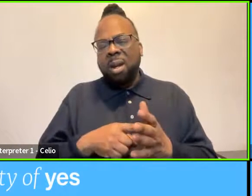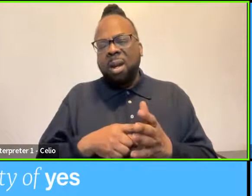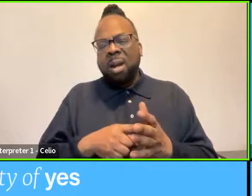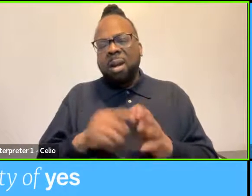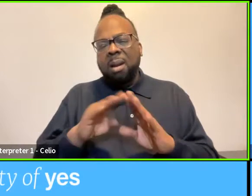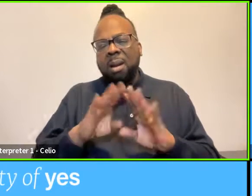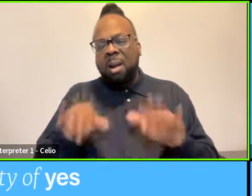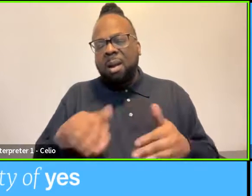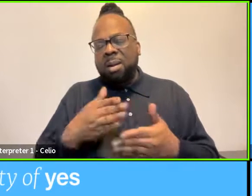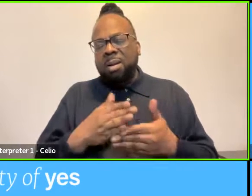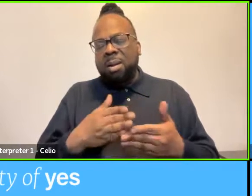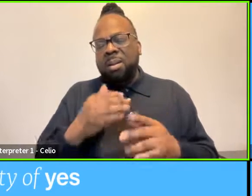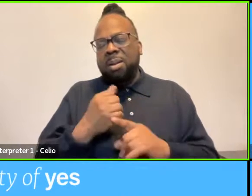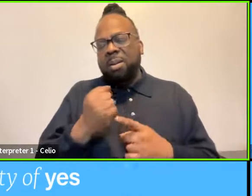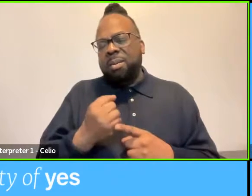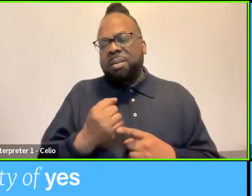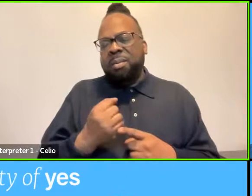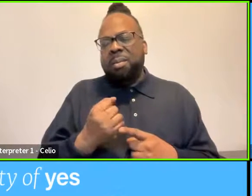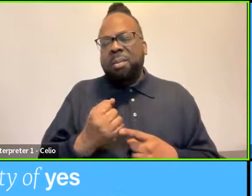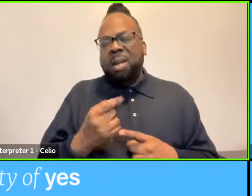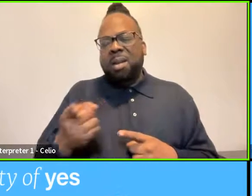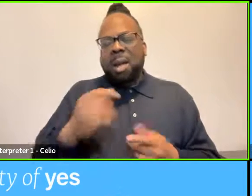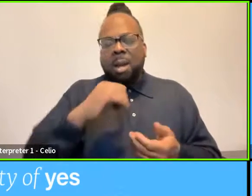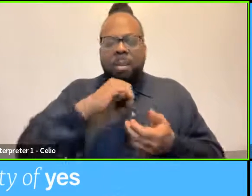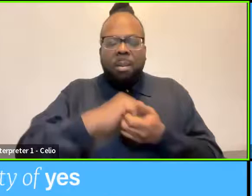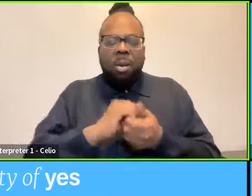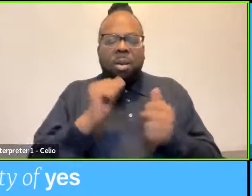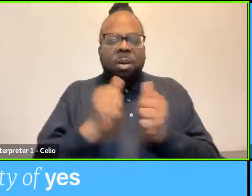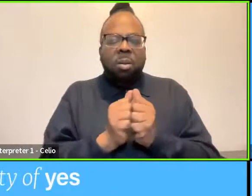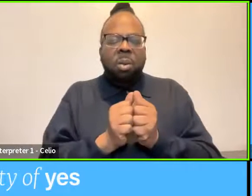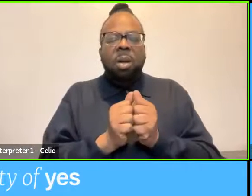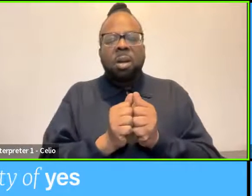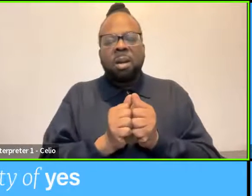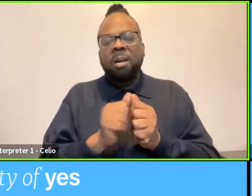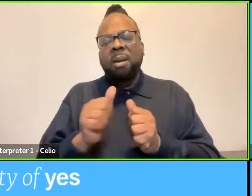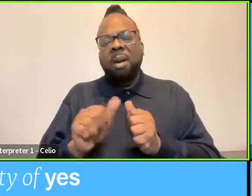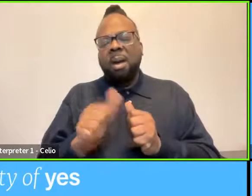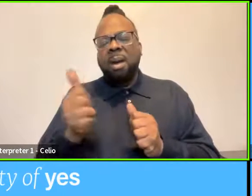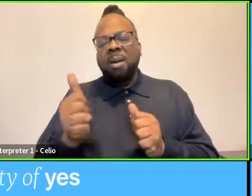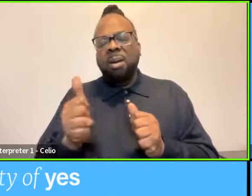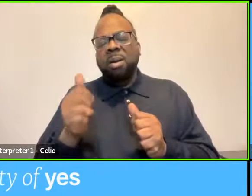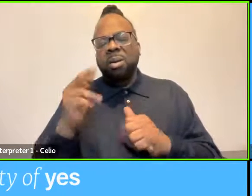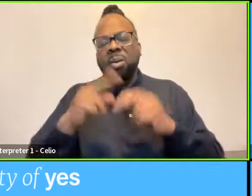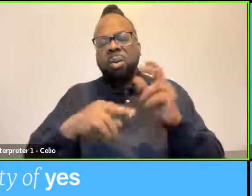some cases they partner with others in order to build and maintain over time.